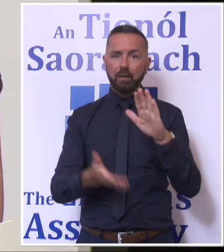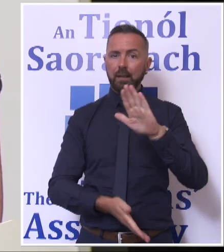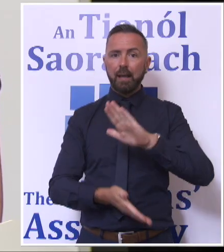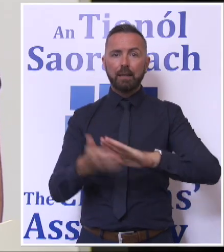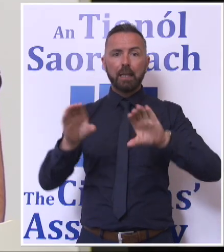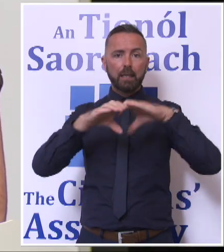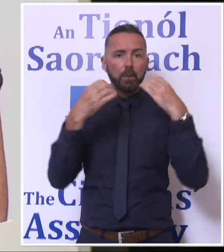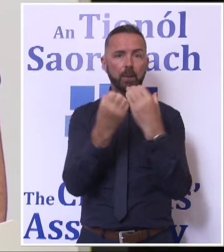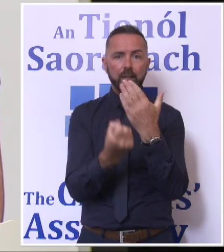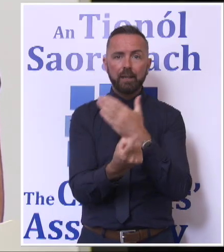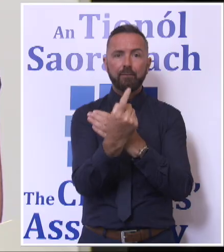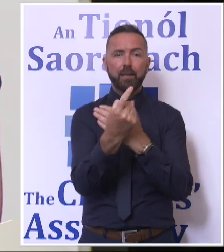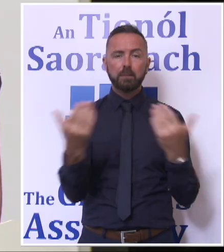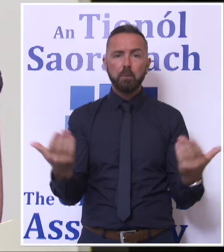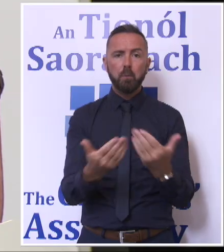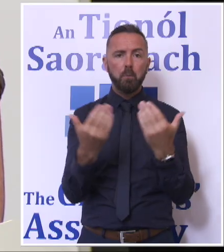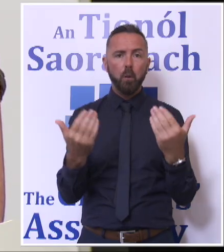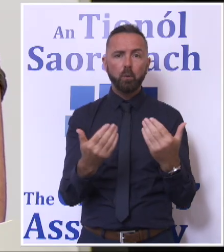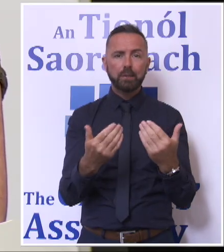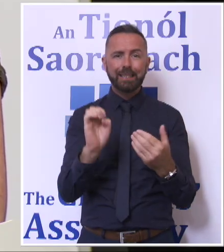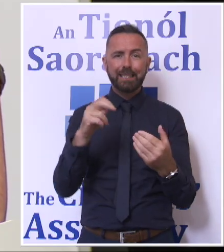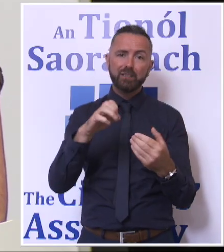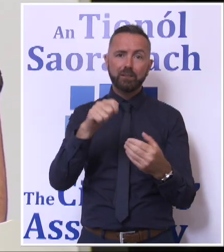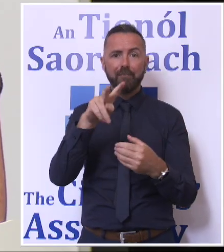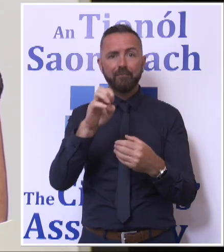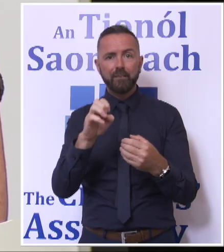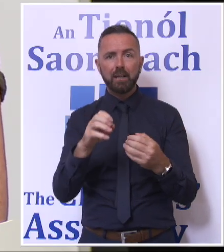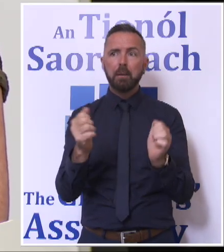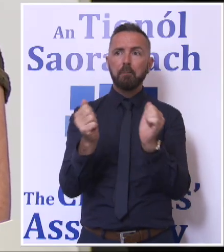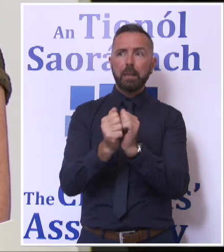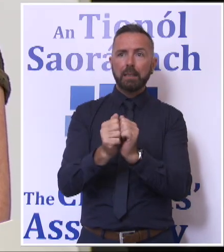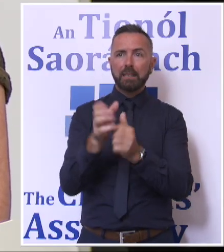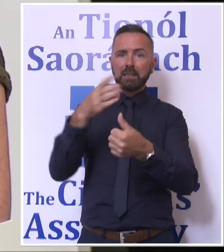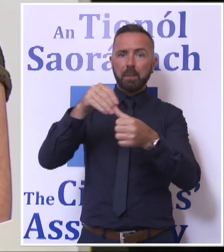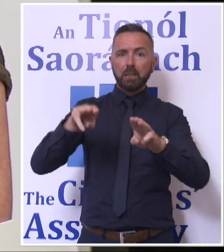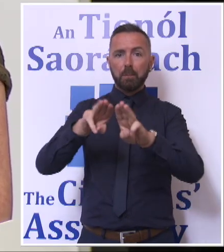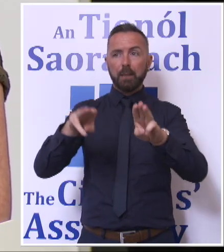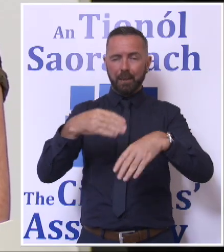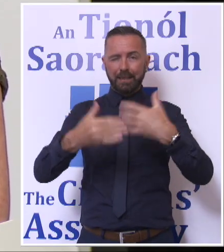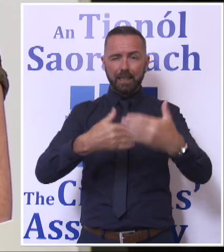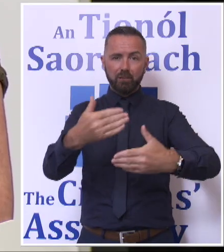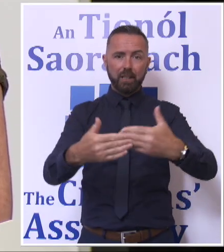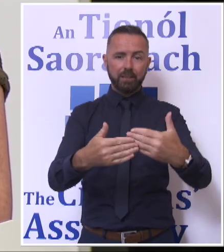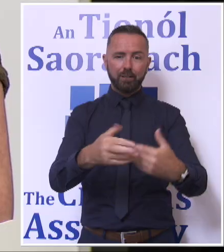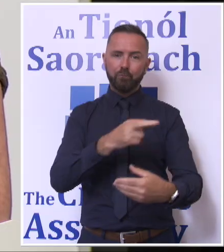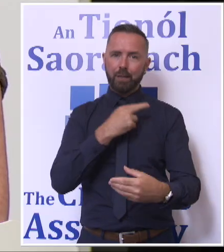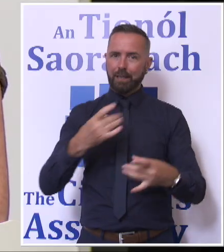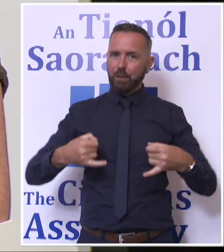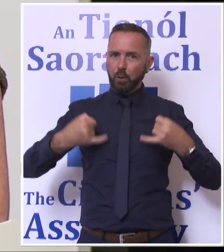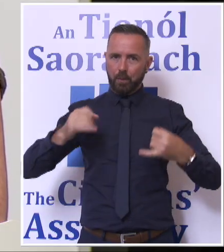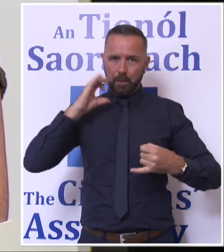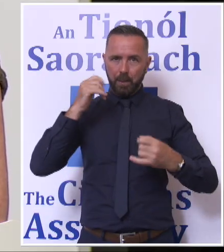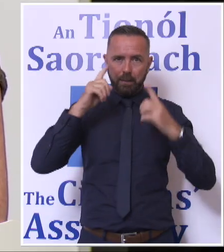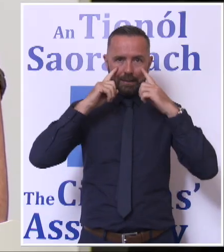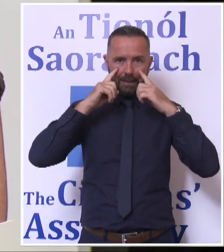council initiatives, meeting dignitaries, etc. And this is by far the most enjoyable part of the role, as you really get to see the